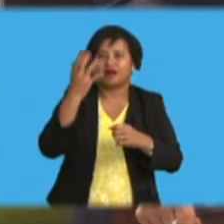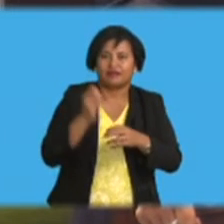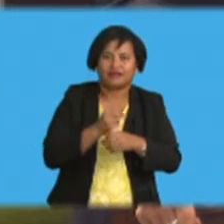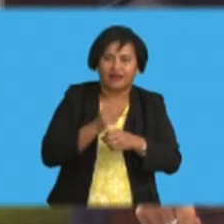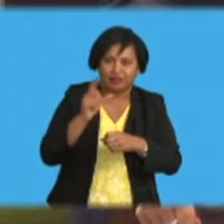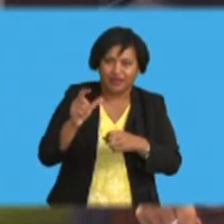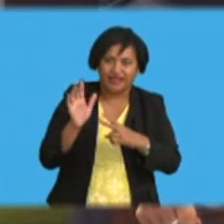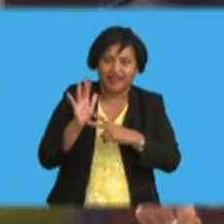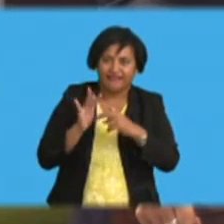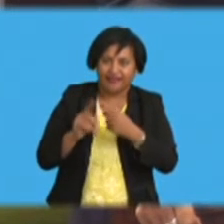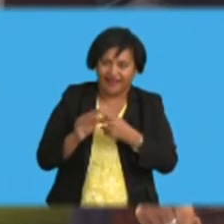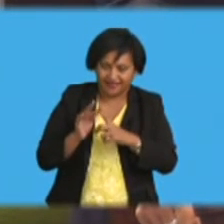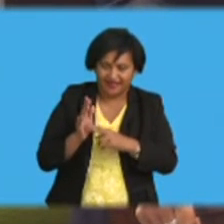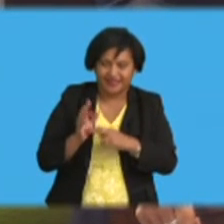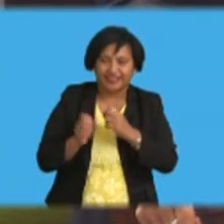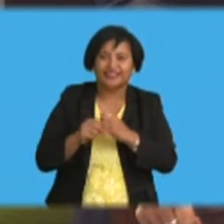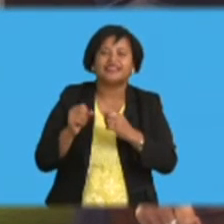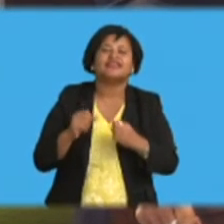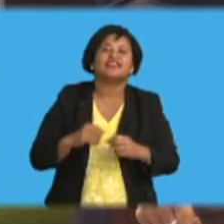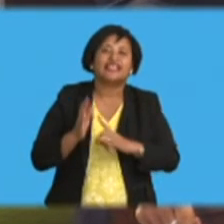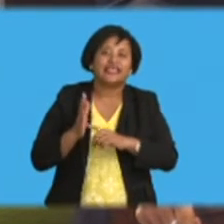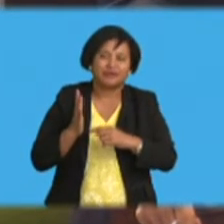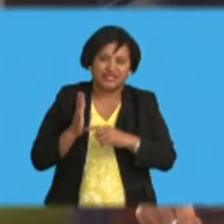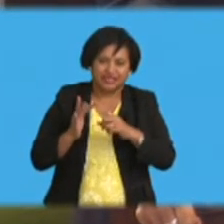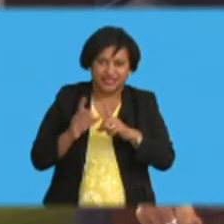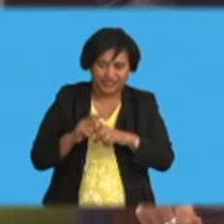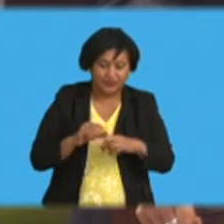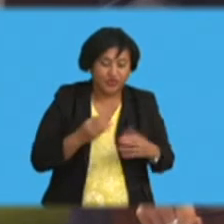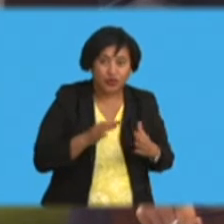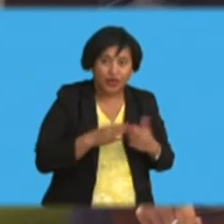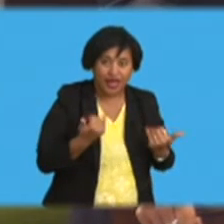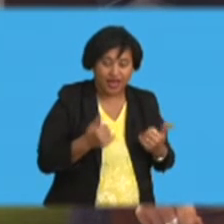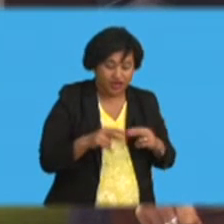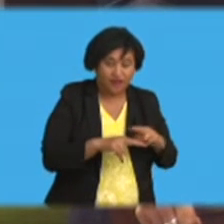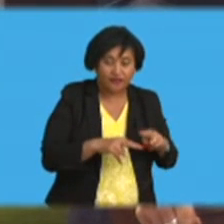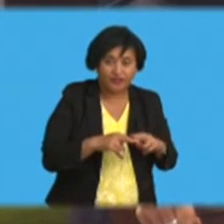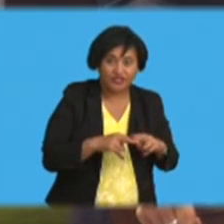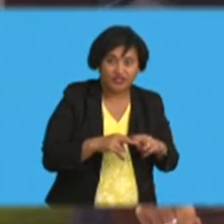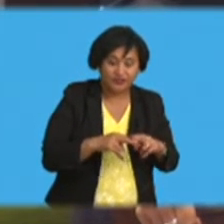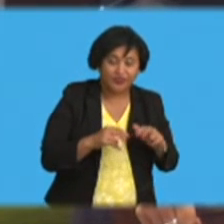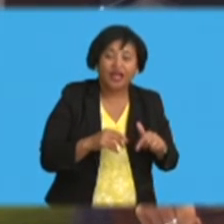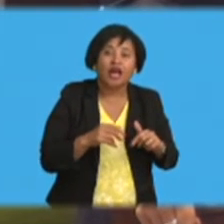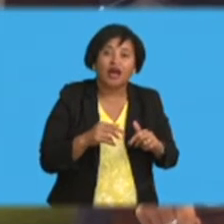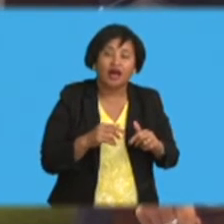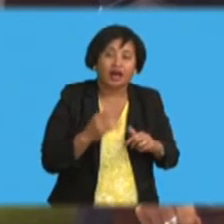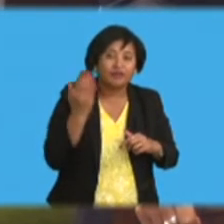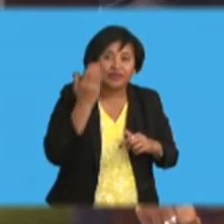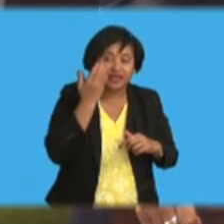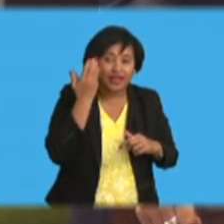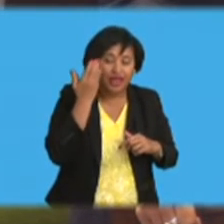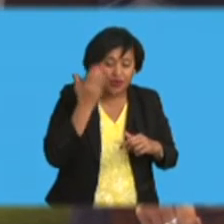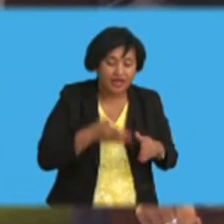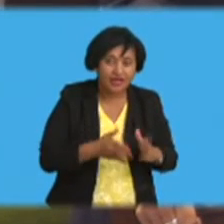inform the Parliament, Madam Speaker, that the airline has now taken delivery of all 3 brand new Twin Otter aircraft. We also